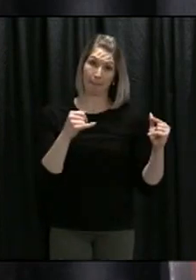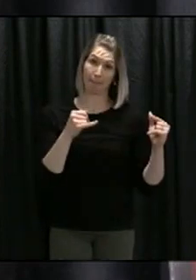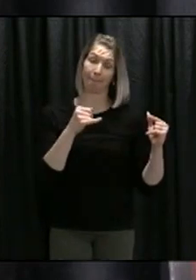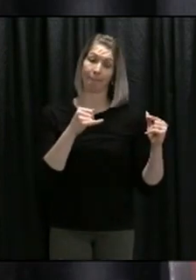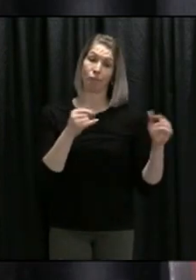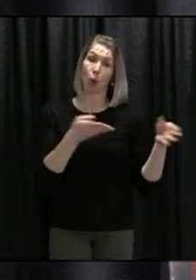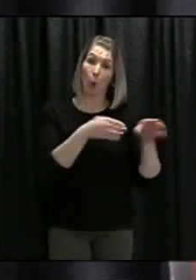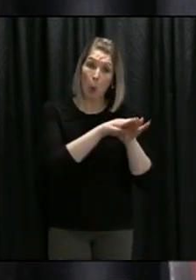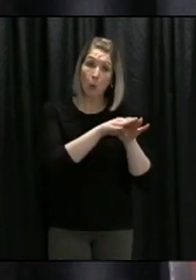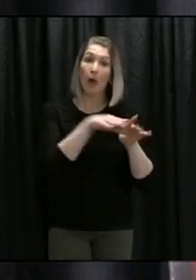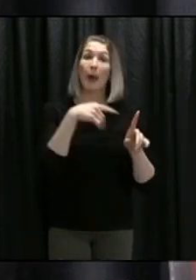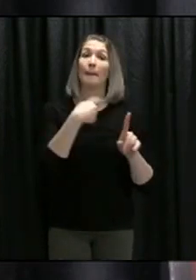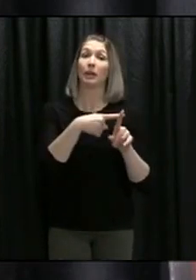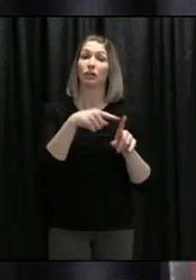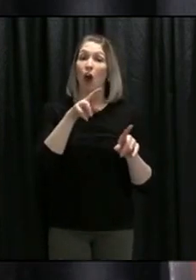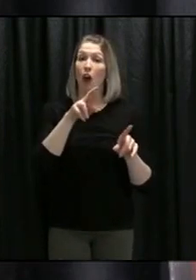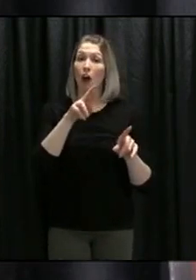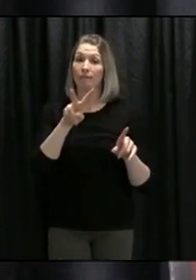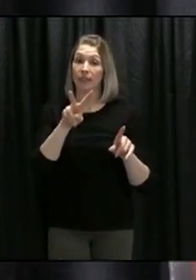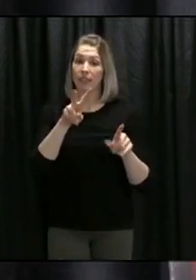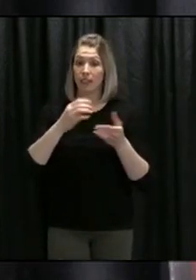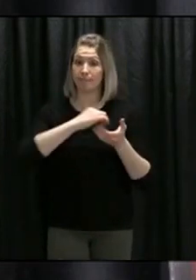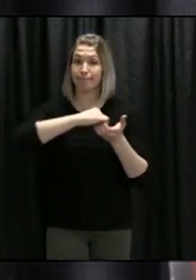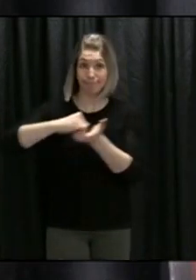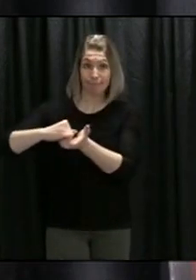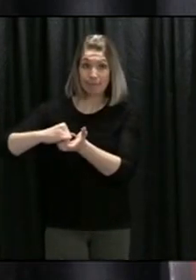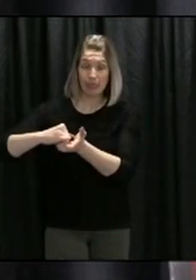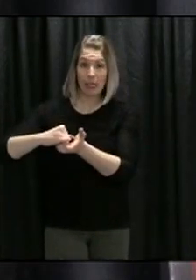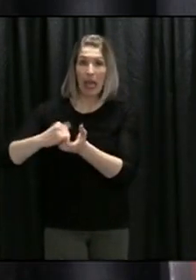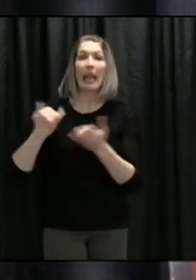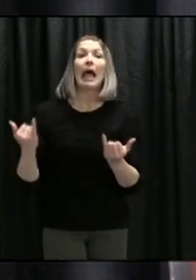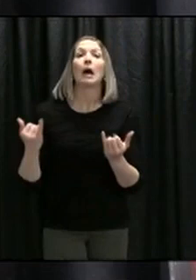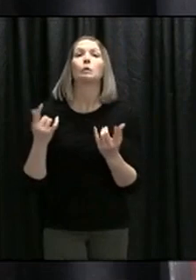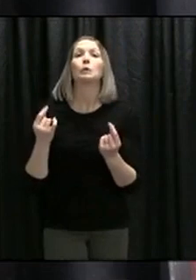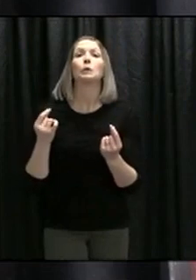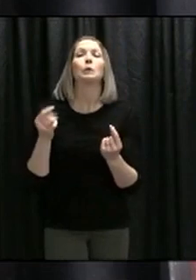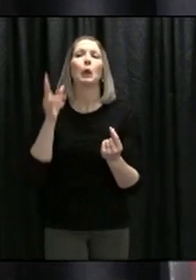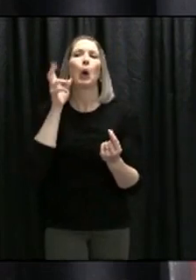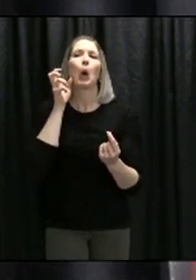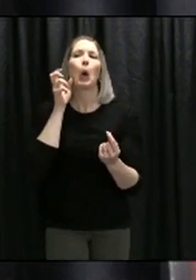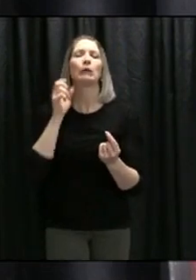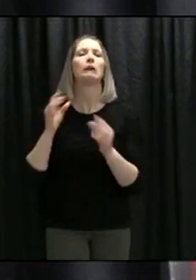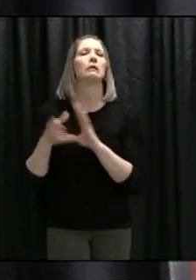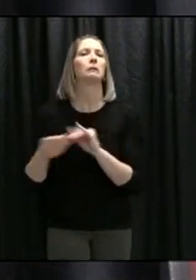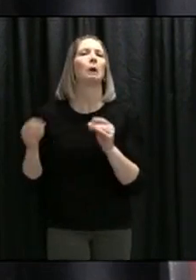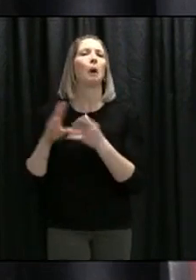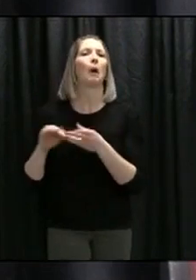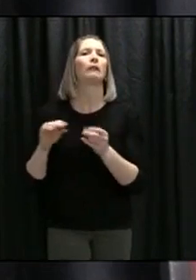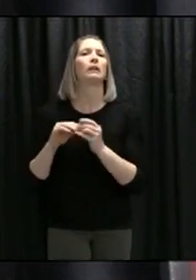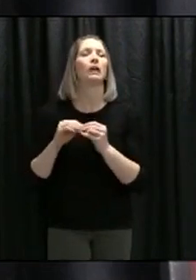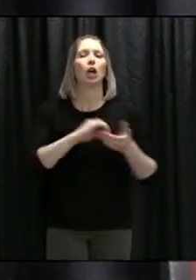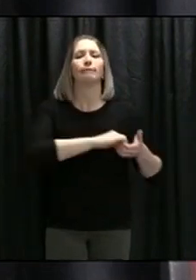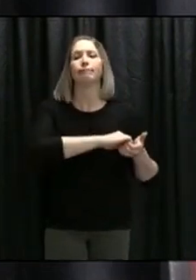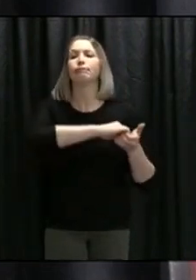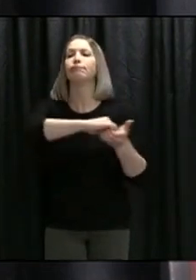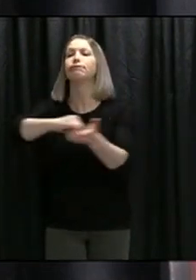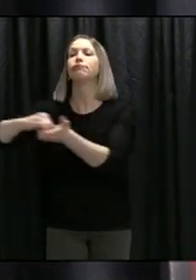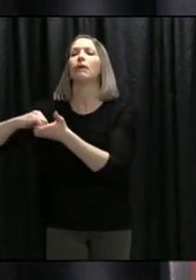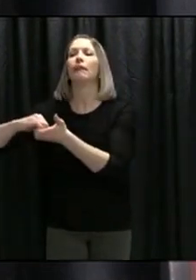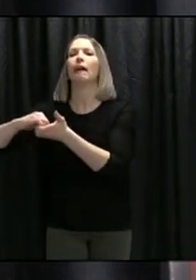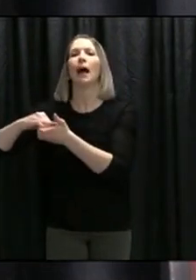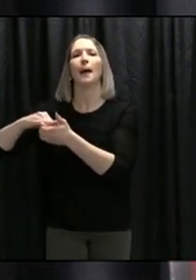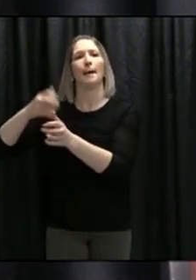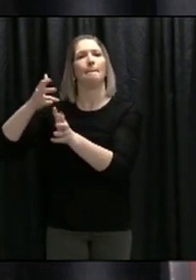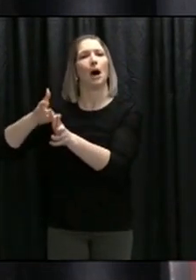taking their trailers and finding gravel pits to do there what is not permitted